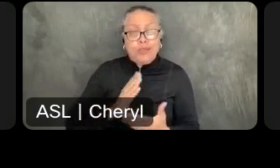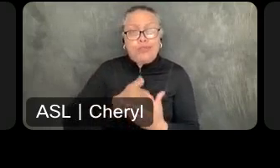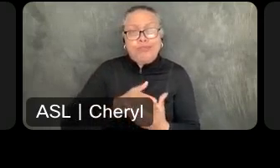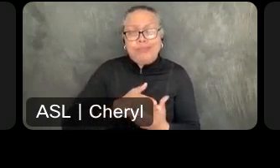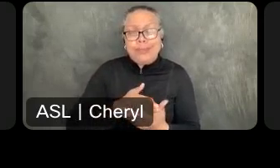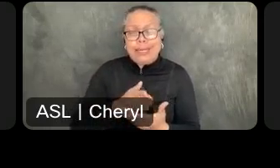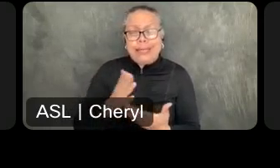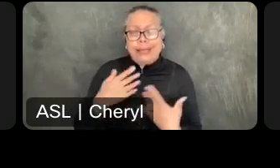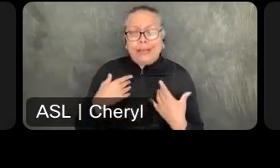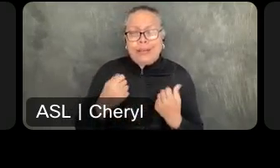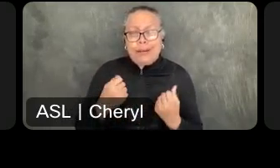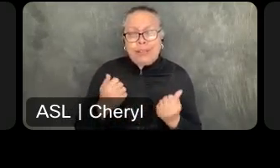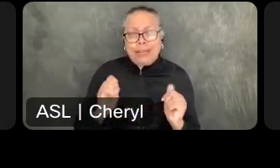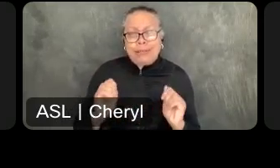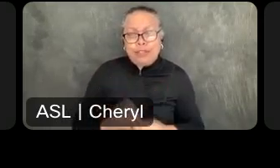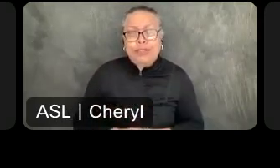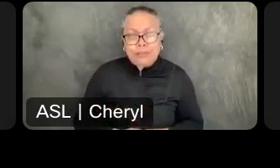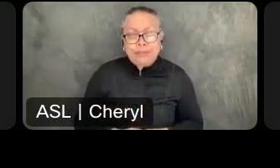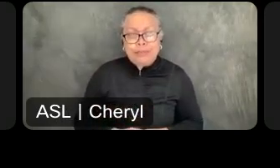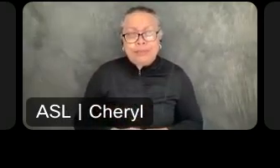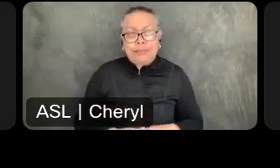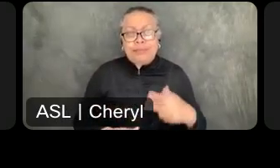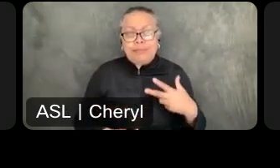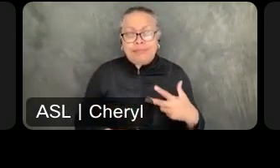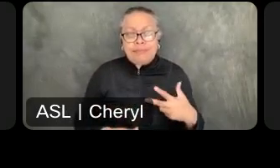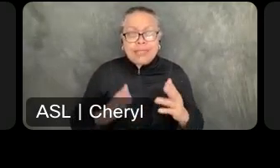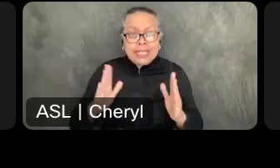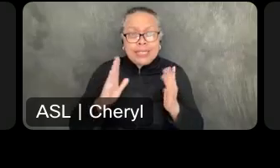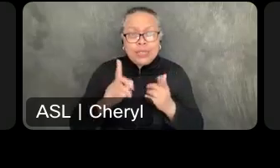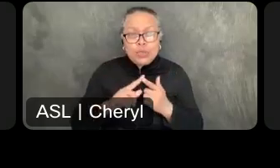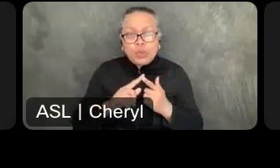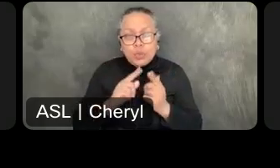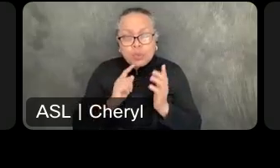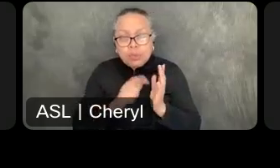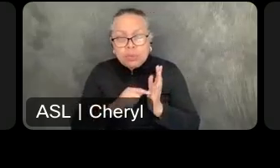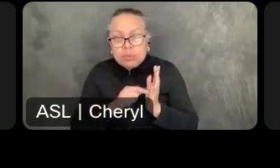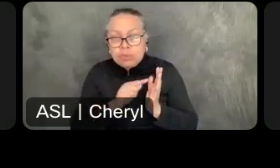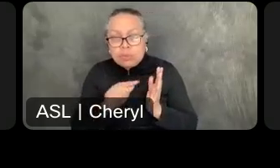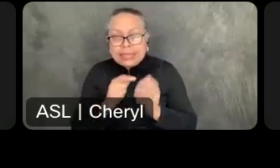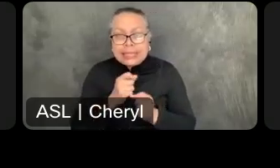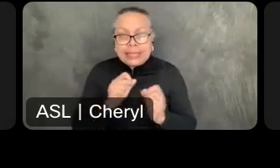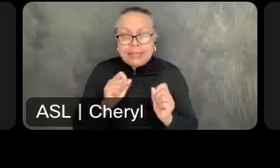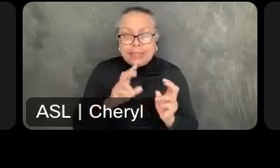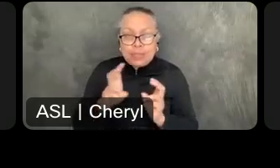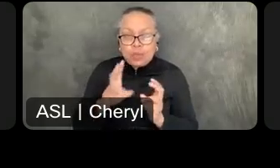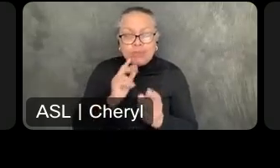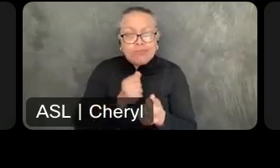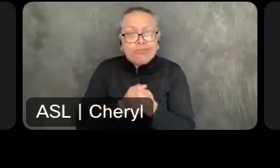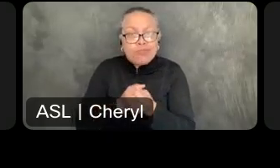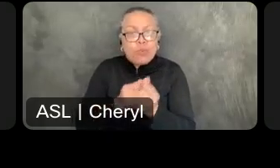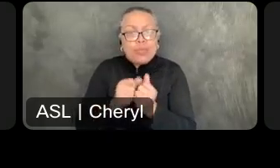efforts. Third, attention to ongoing safety and supporting with safety planning.